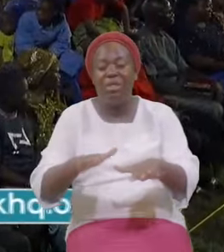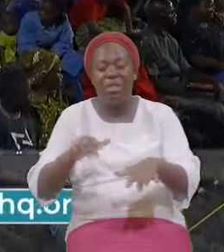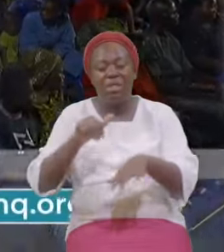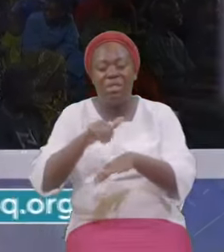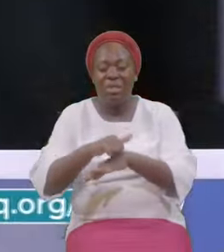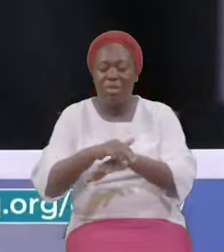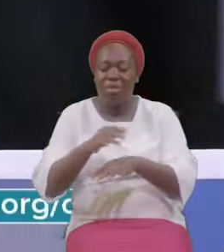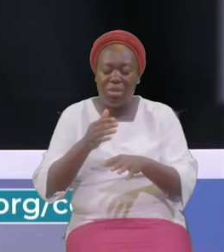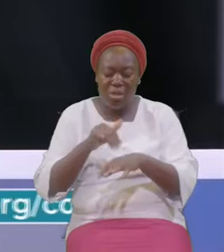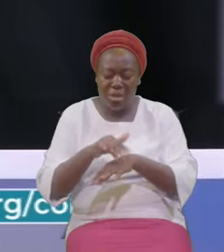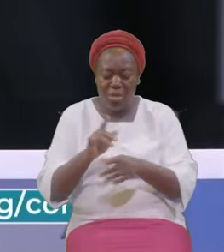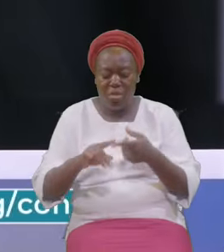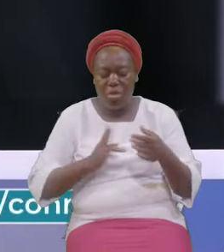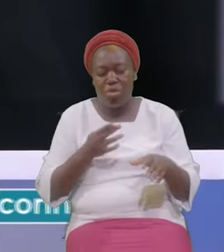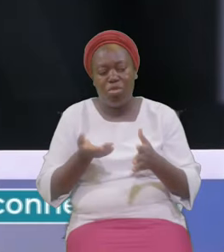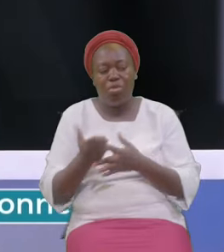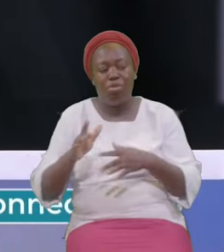WhatsApp. You visit